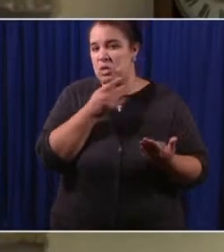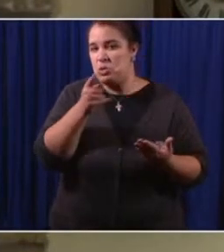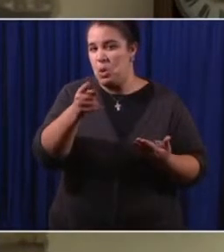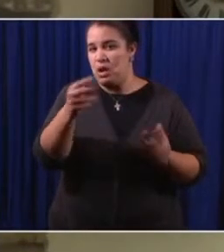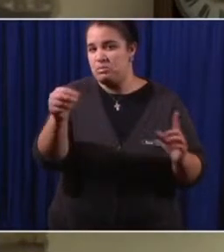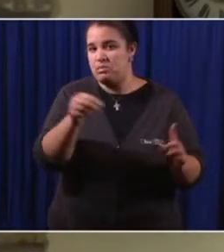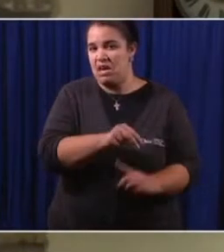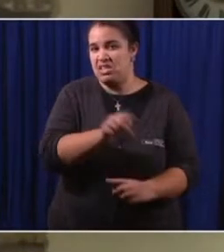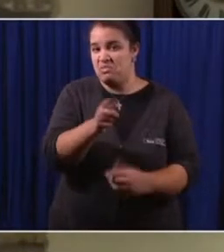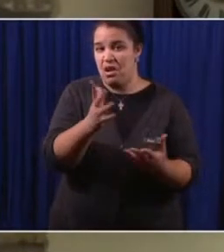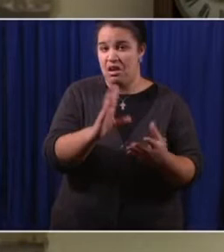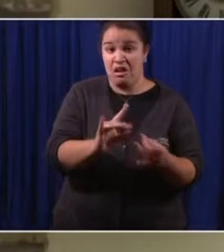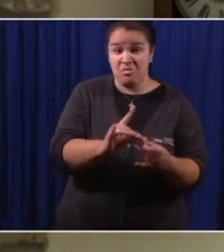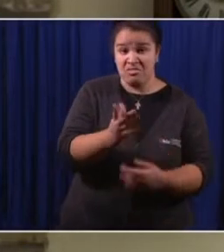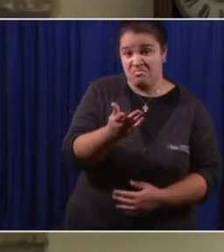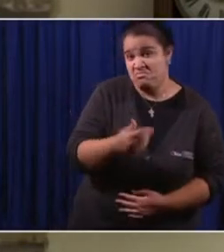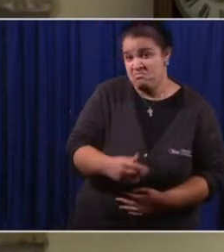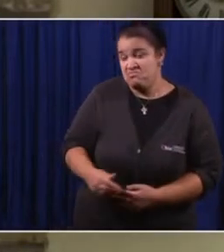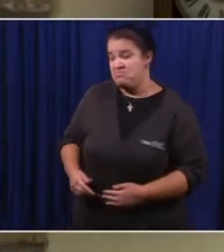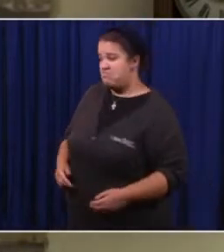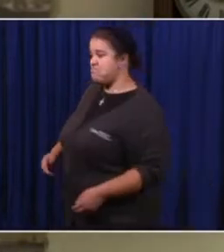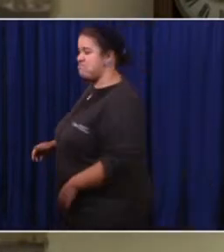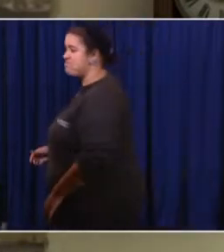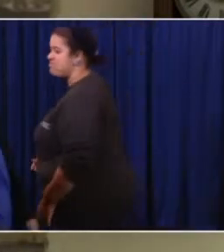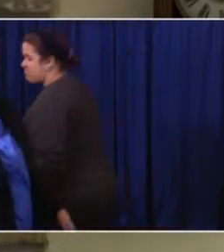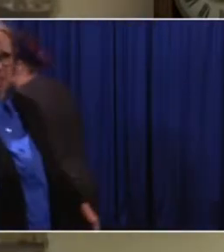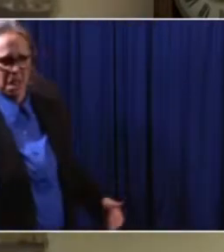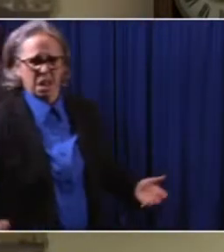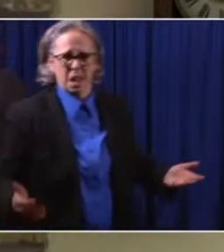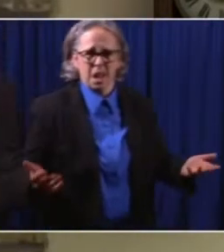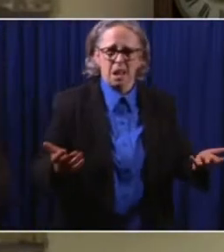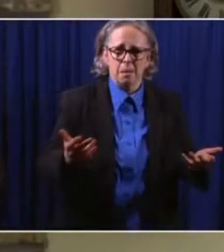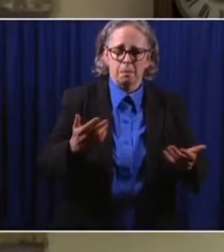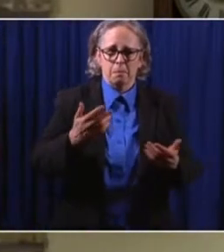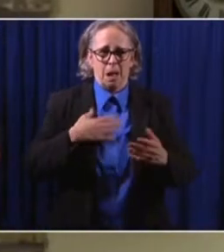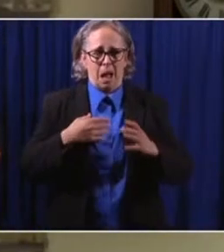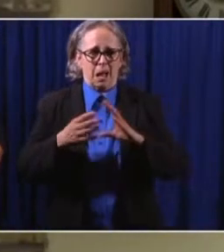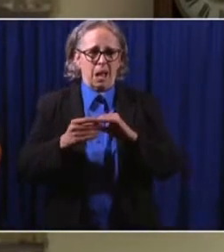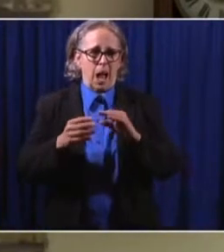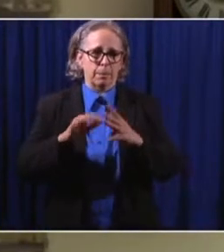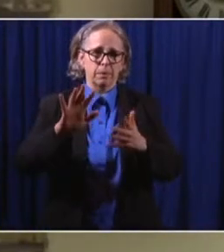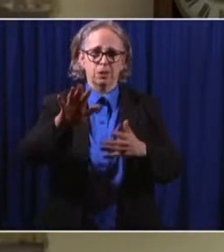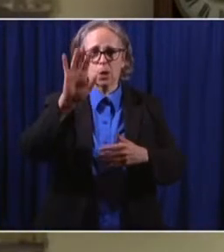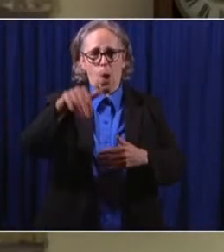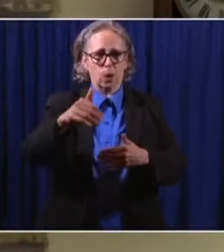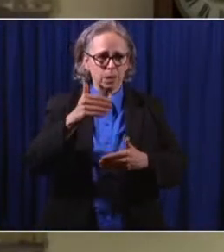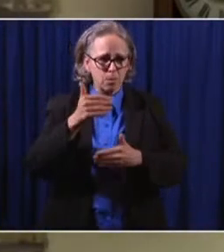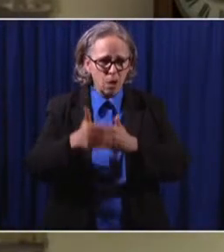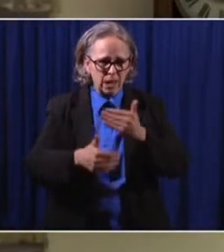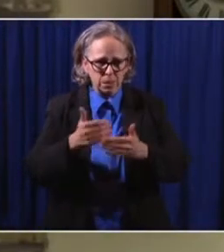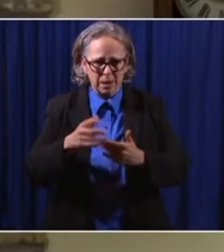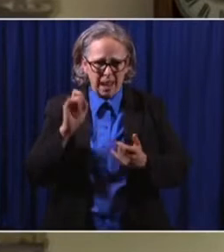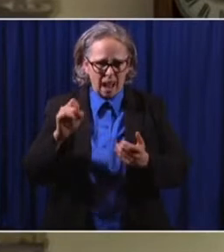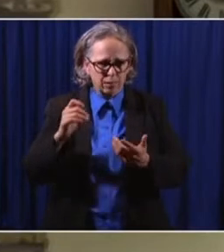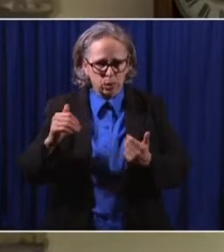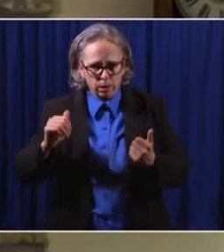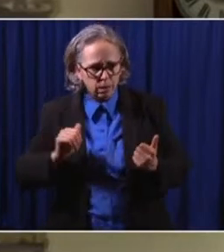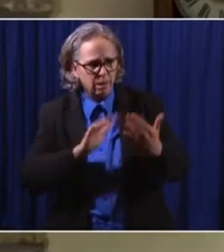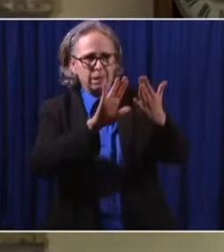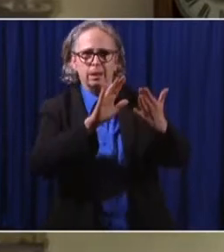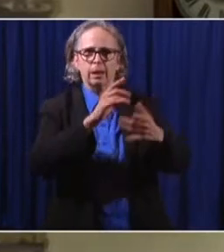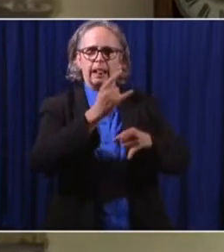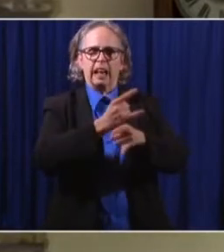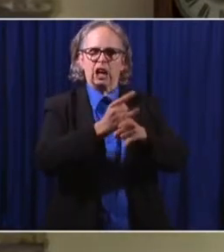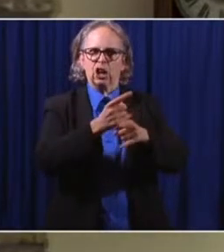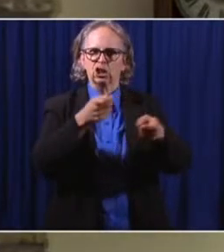No, not really. I mean, there's a process, as you know. They go in front of the Liquor Control Commission. The Liquor Control Commission hears the evidence,